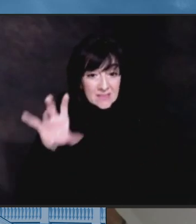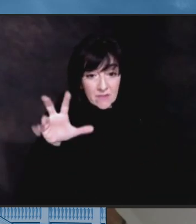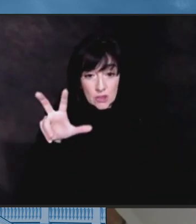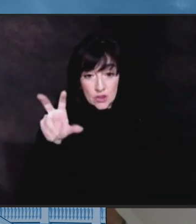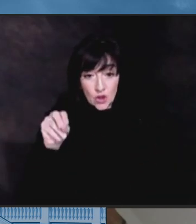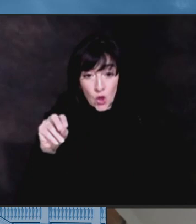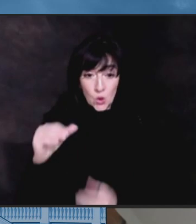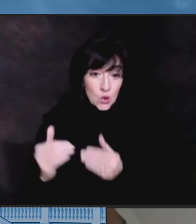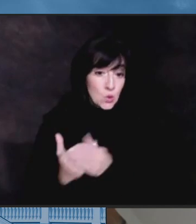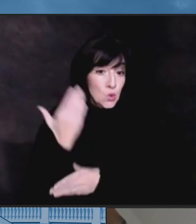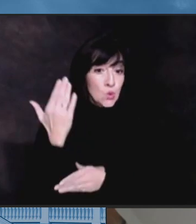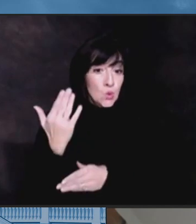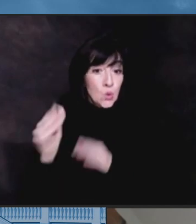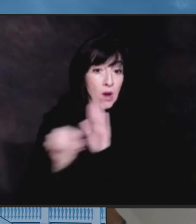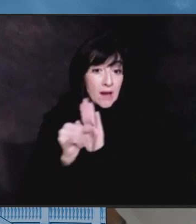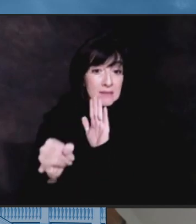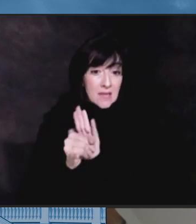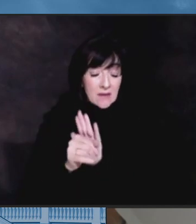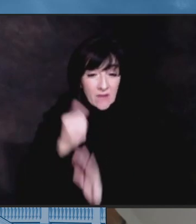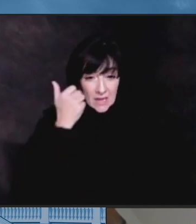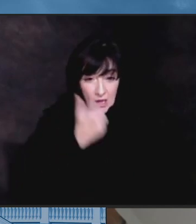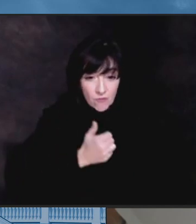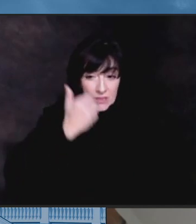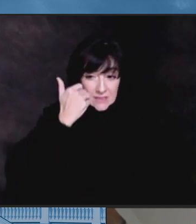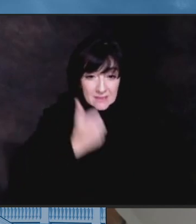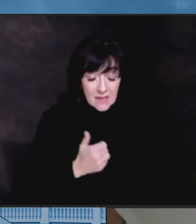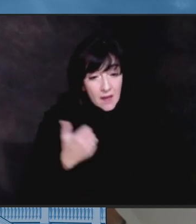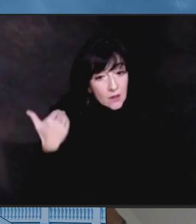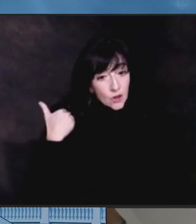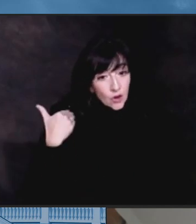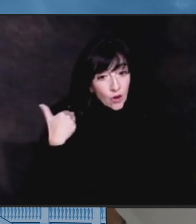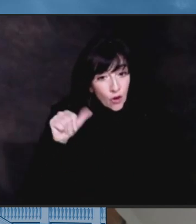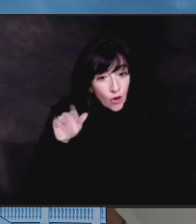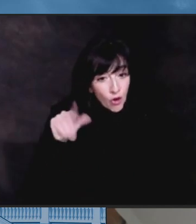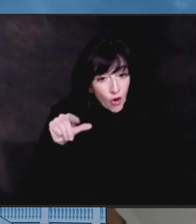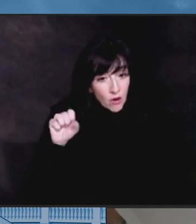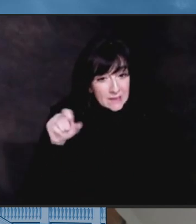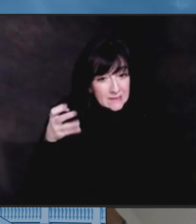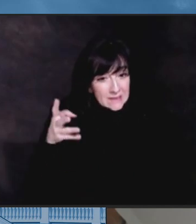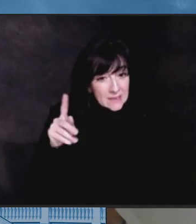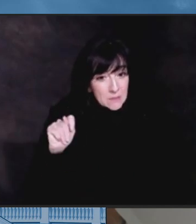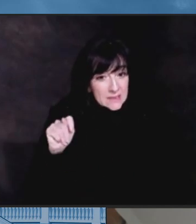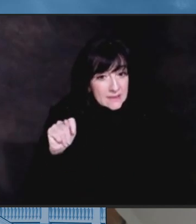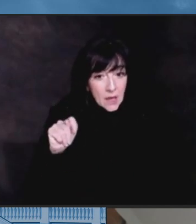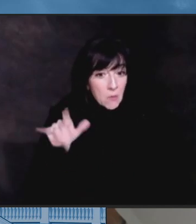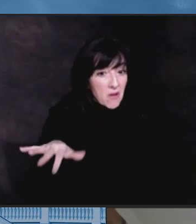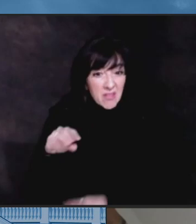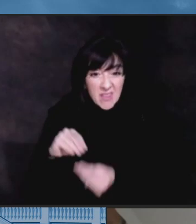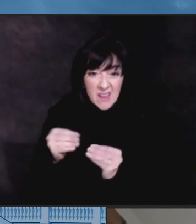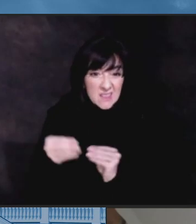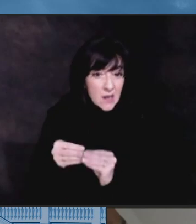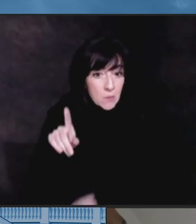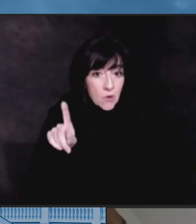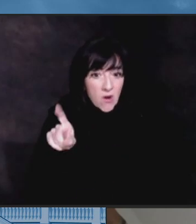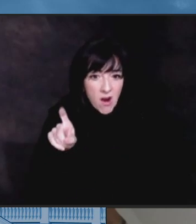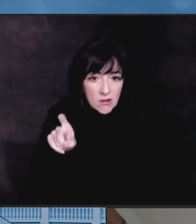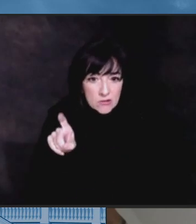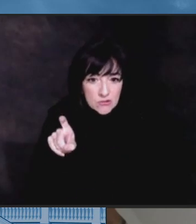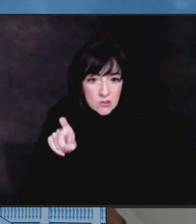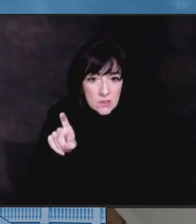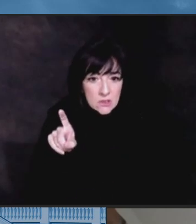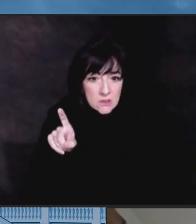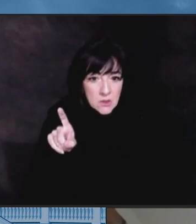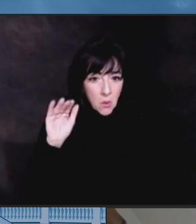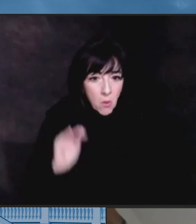you think back to late August, early September, we were looking at maybe 100 cases per